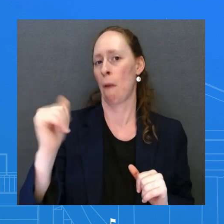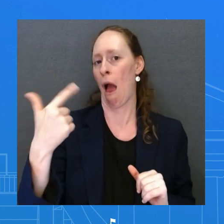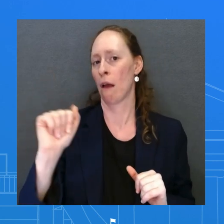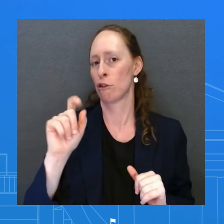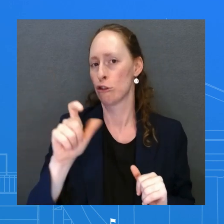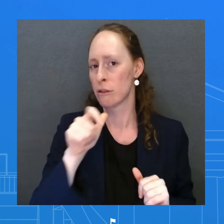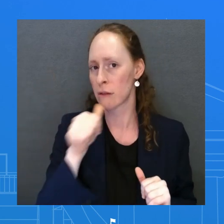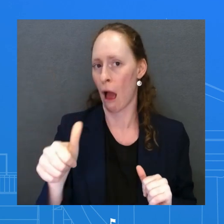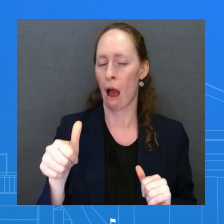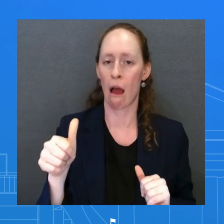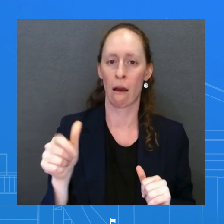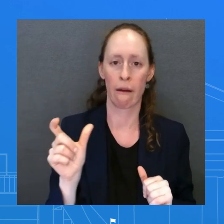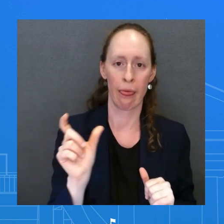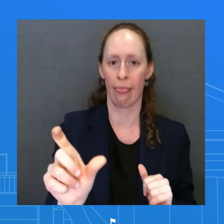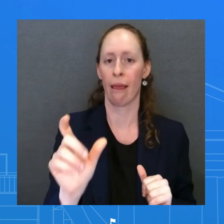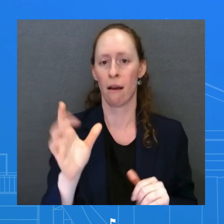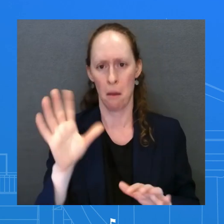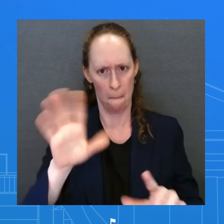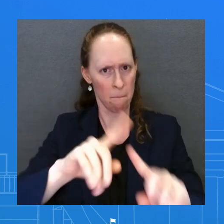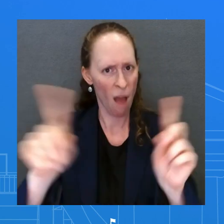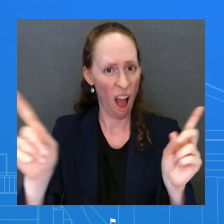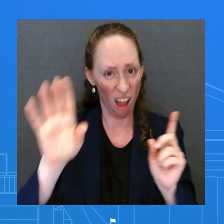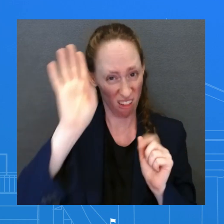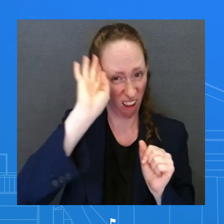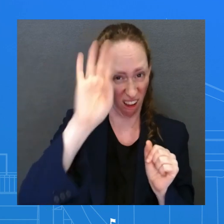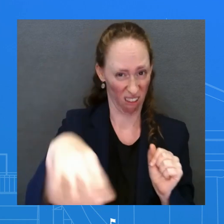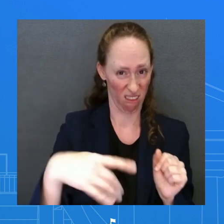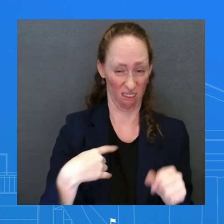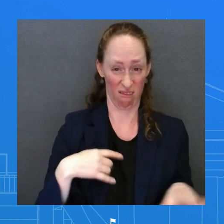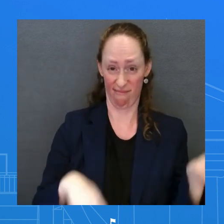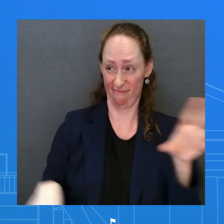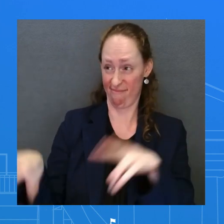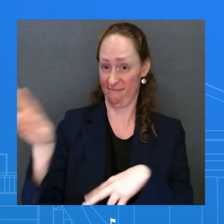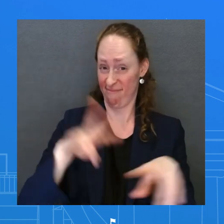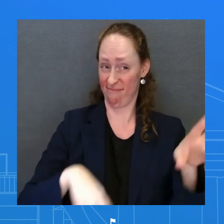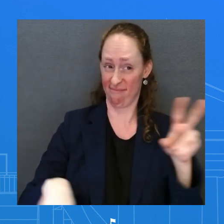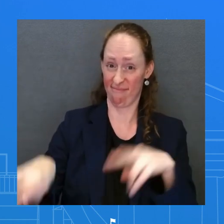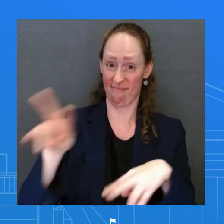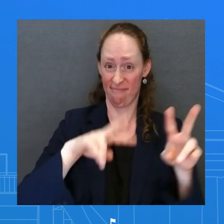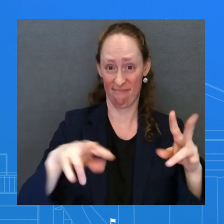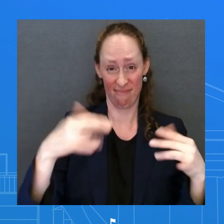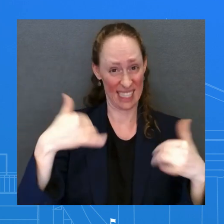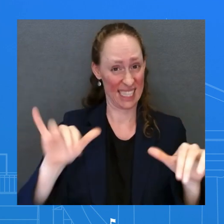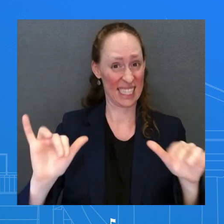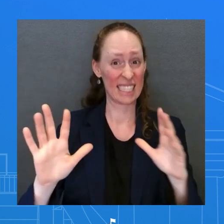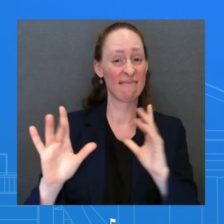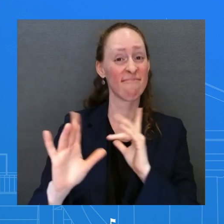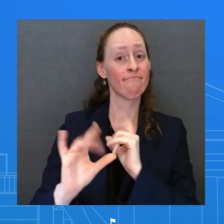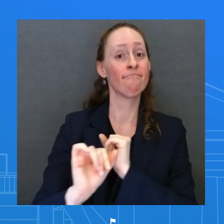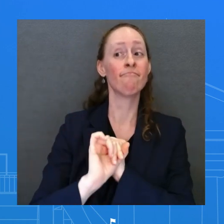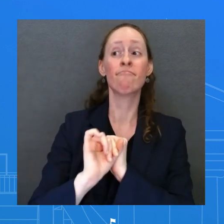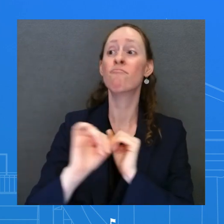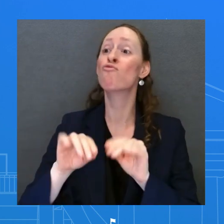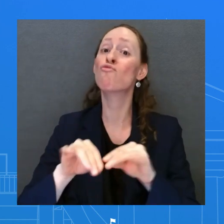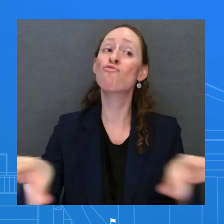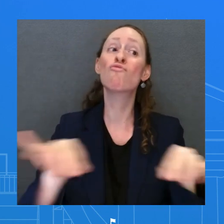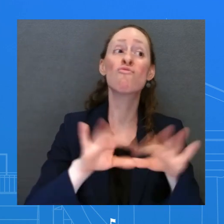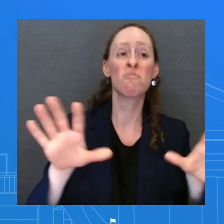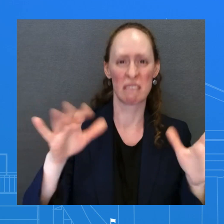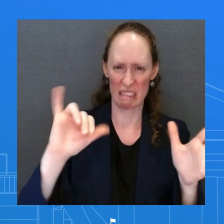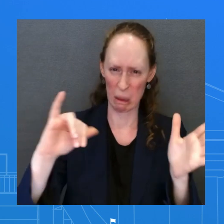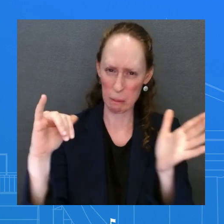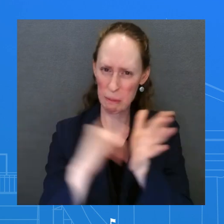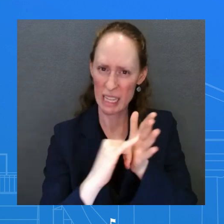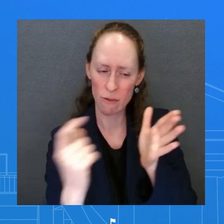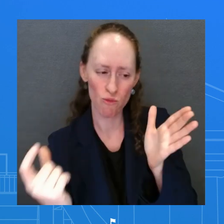have in the past have brushed off all questions about any political concern, saying this administration follows the law. So why, in this case, are you going with